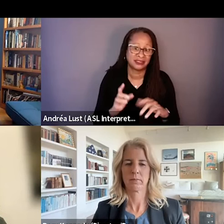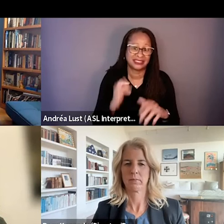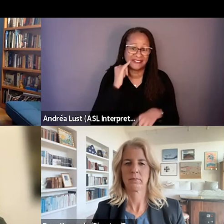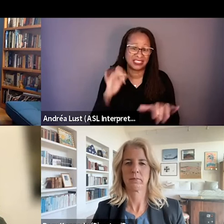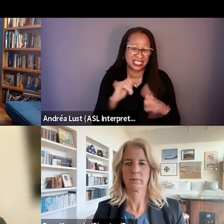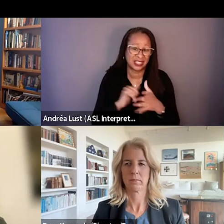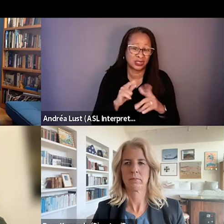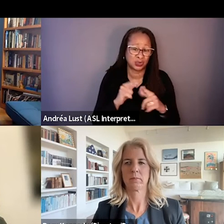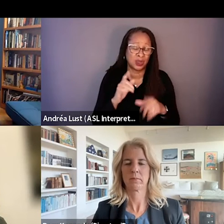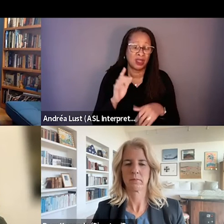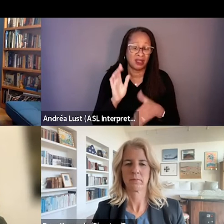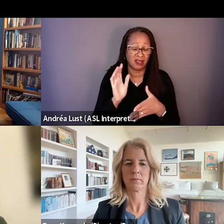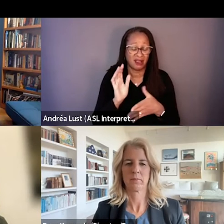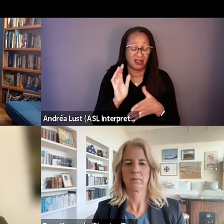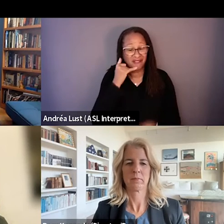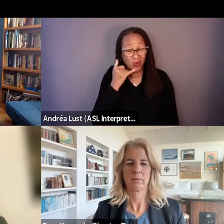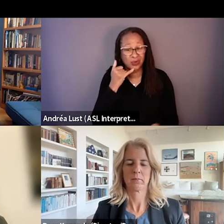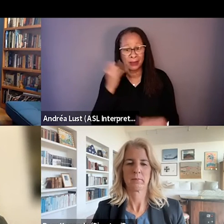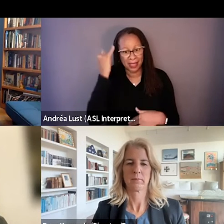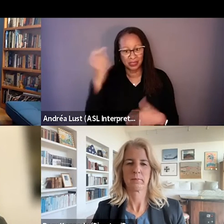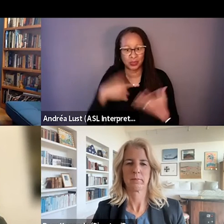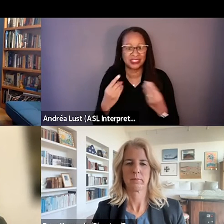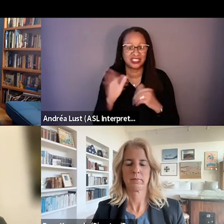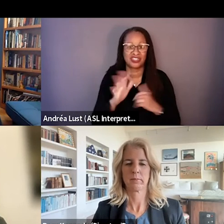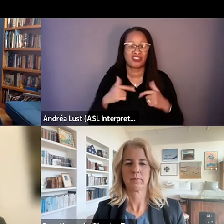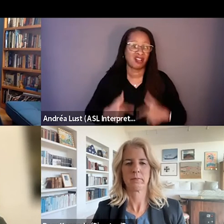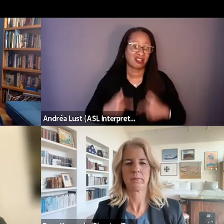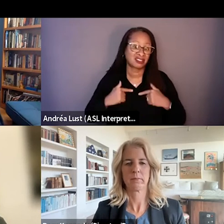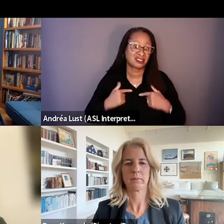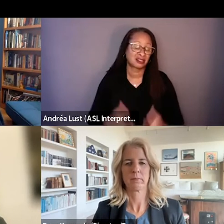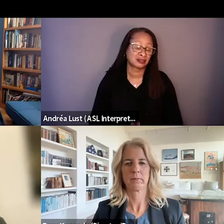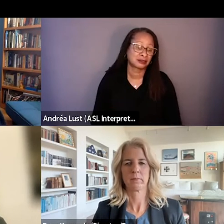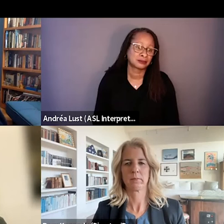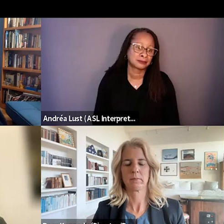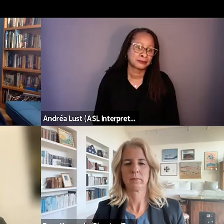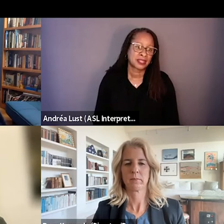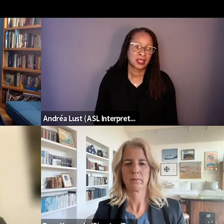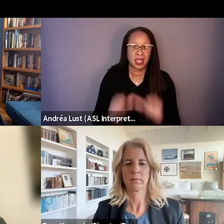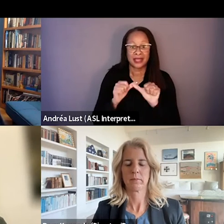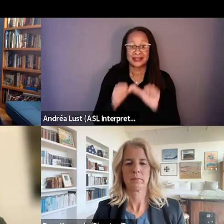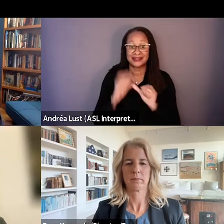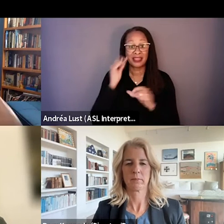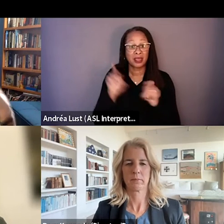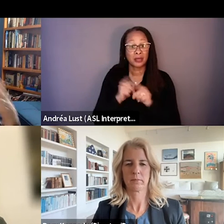can only imagine what it did to everybody's lungs. I kept thinking as I was watching, you